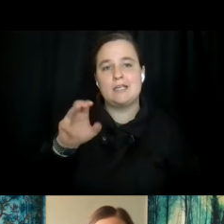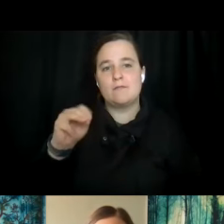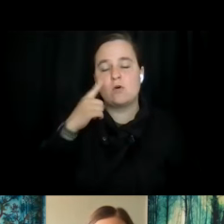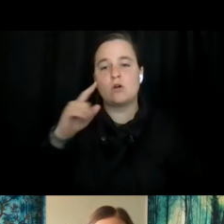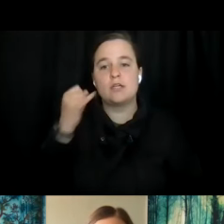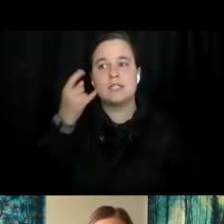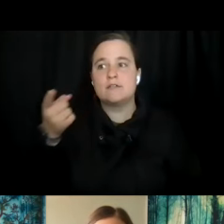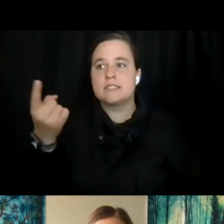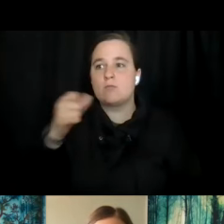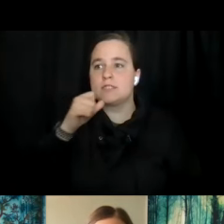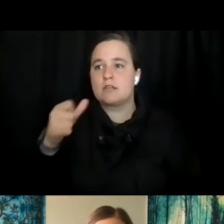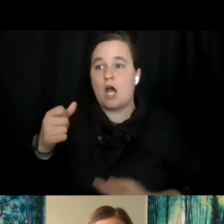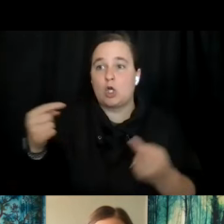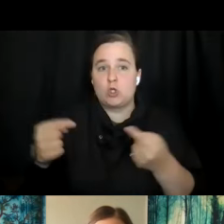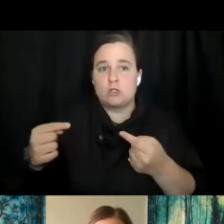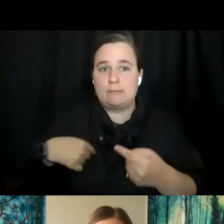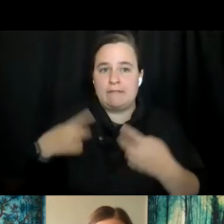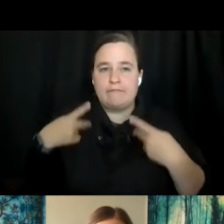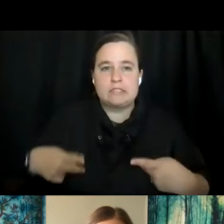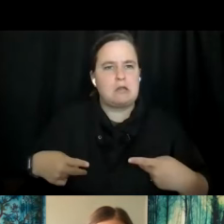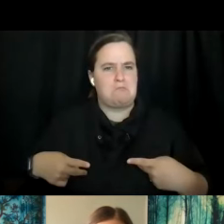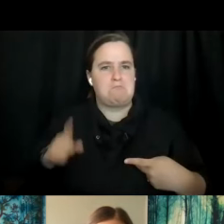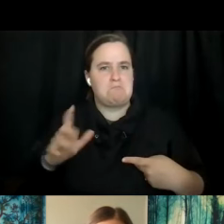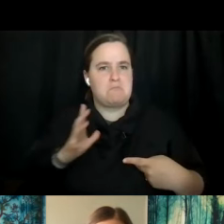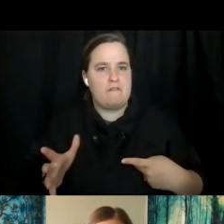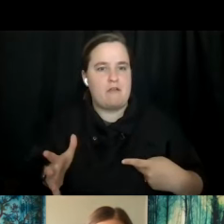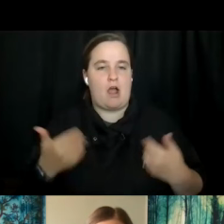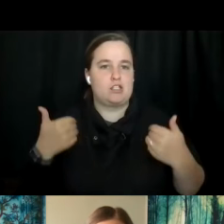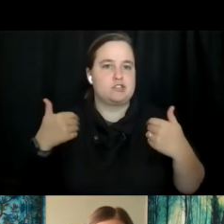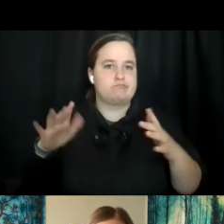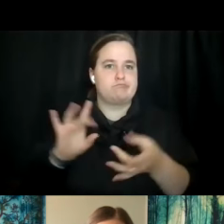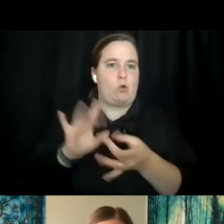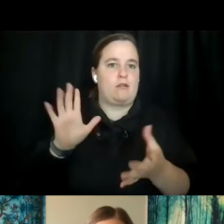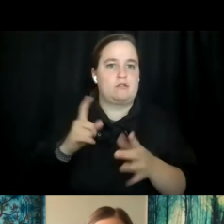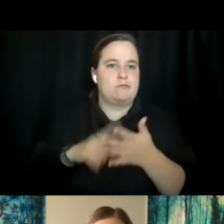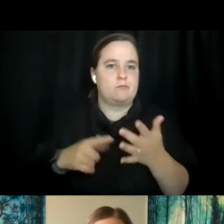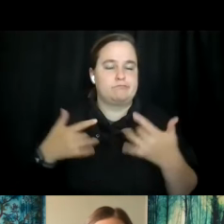not beating you up physically, then you should be able to shrug off what they say.